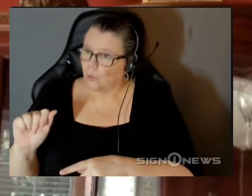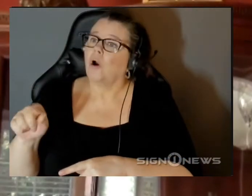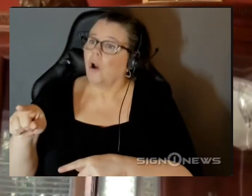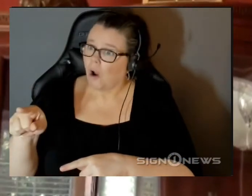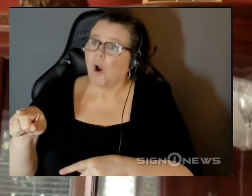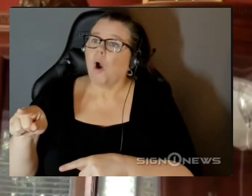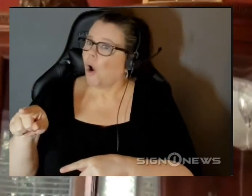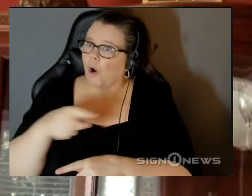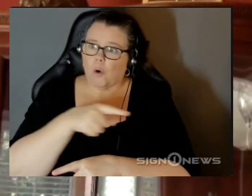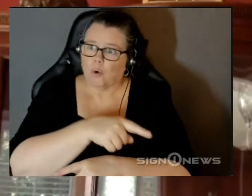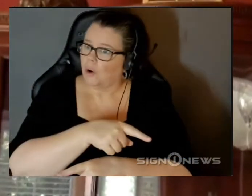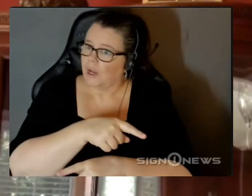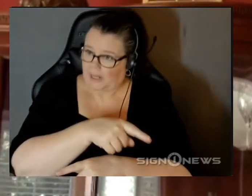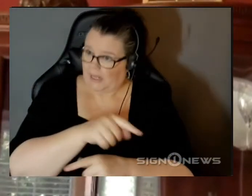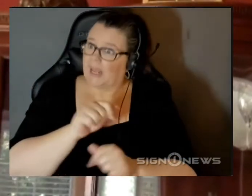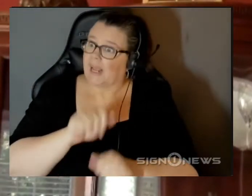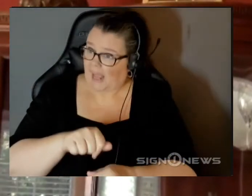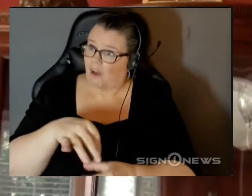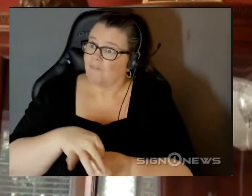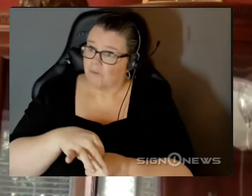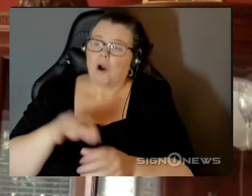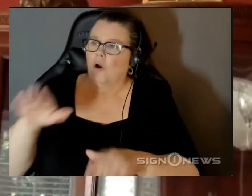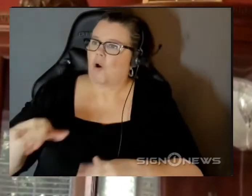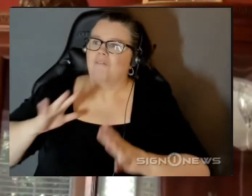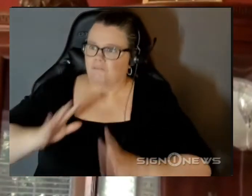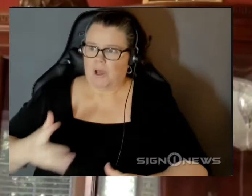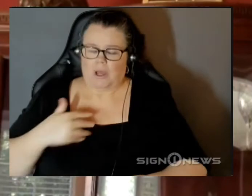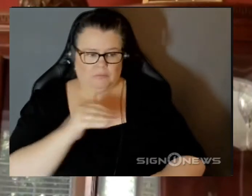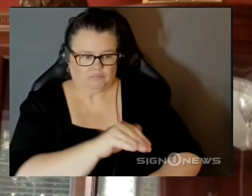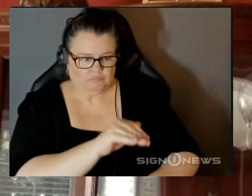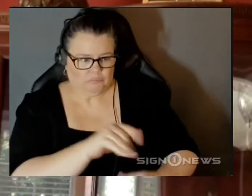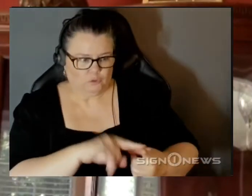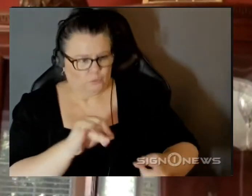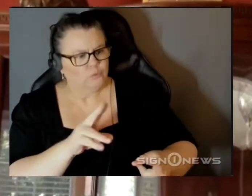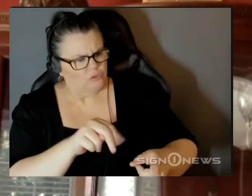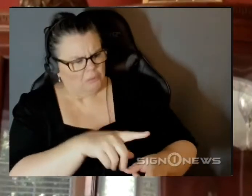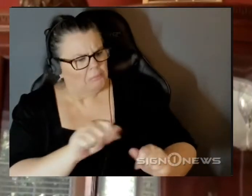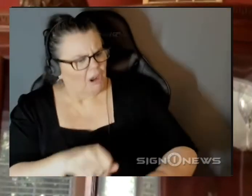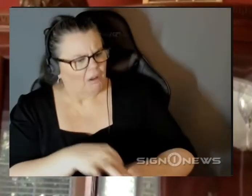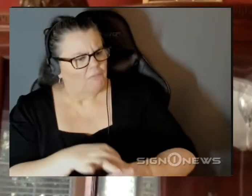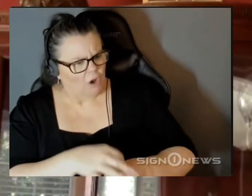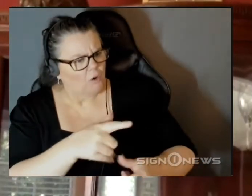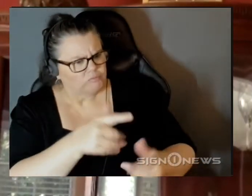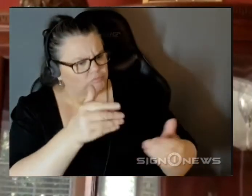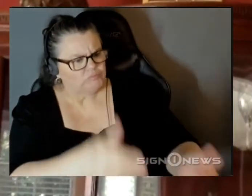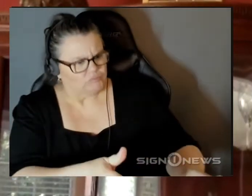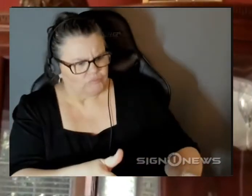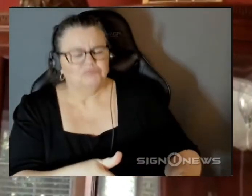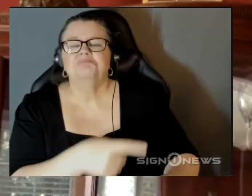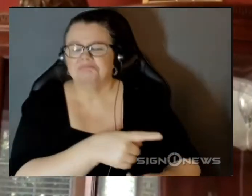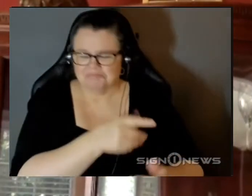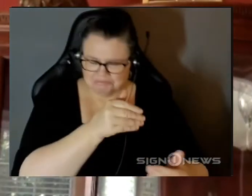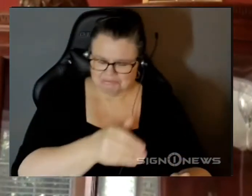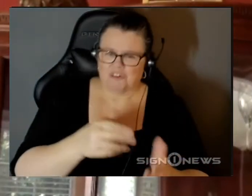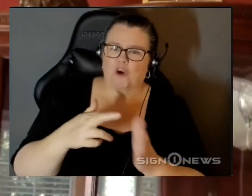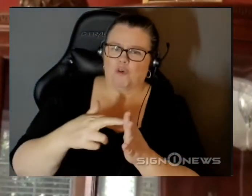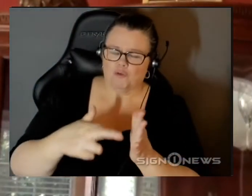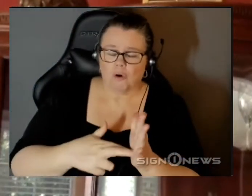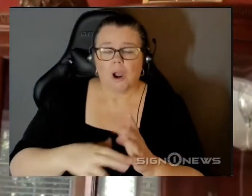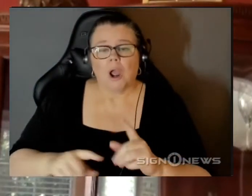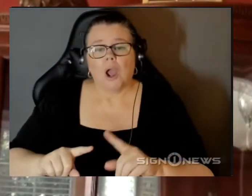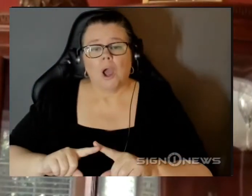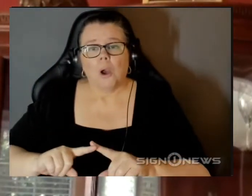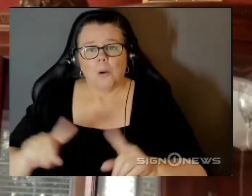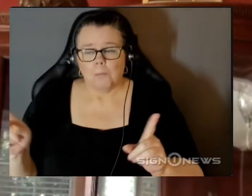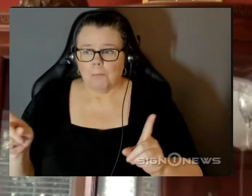voting. But when John got access to the alternative communication that works for